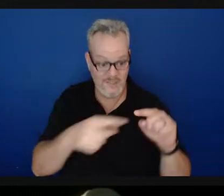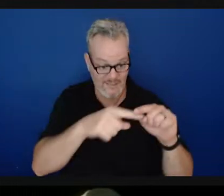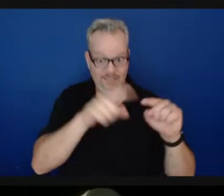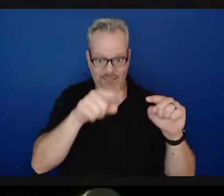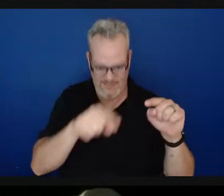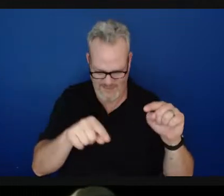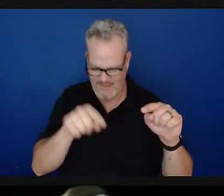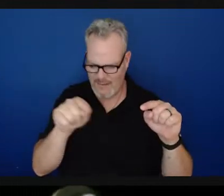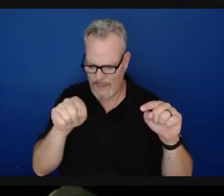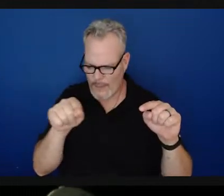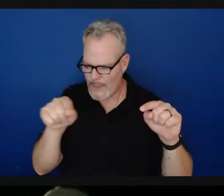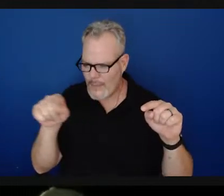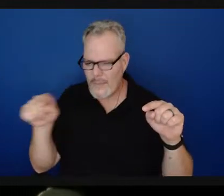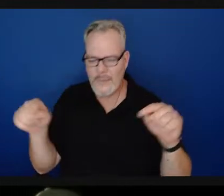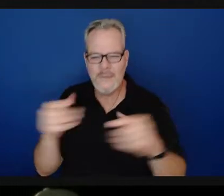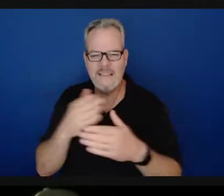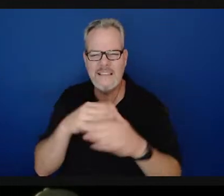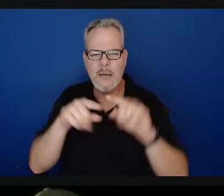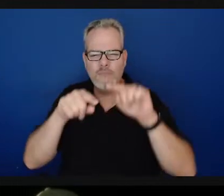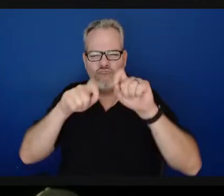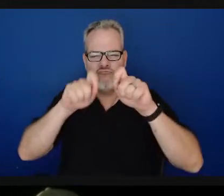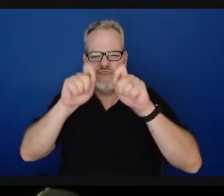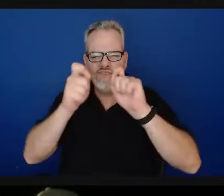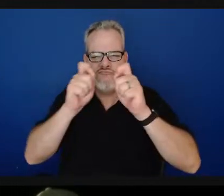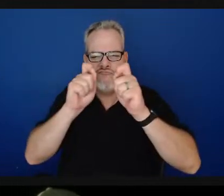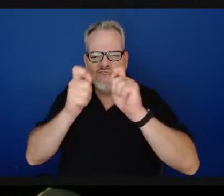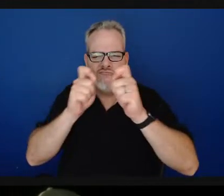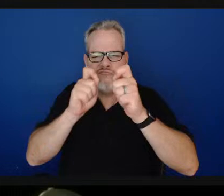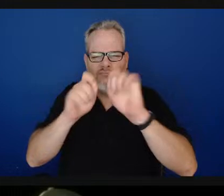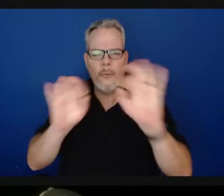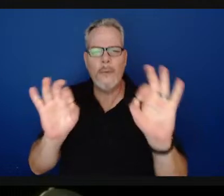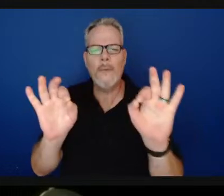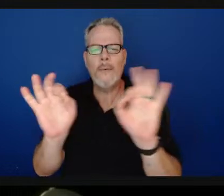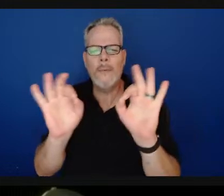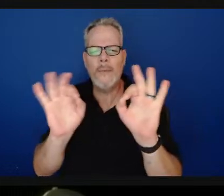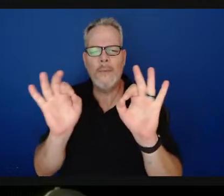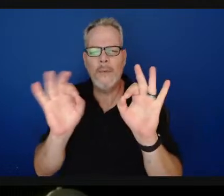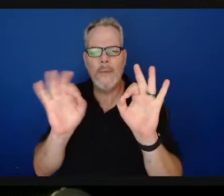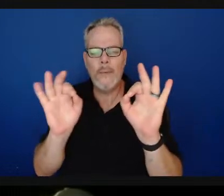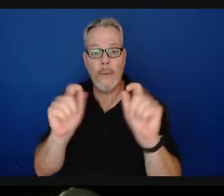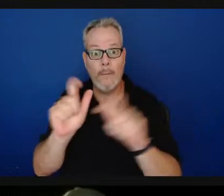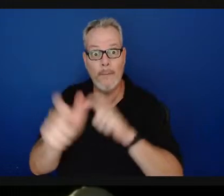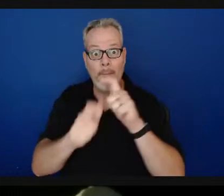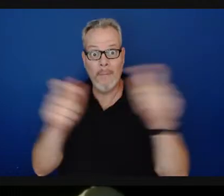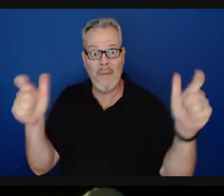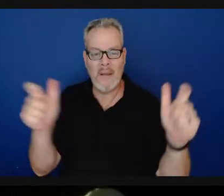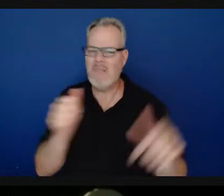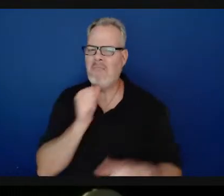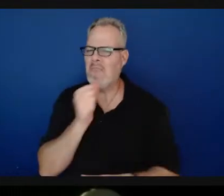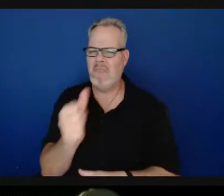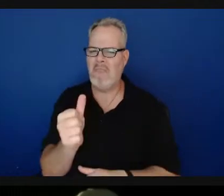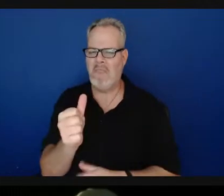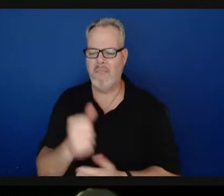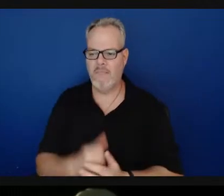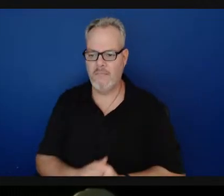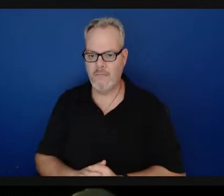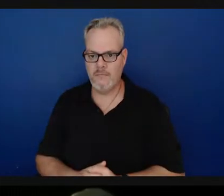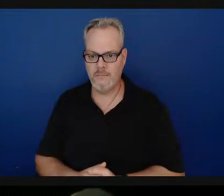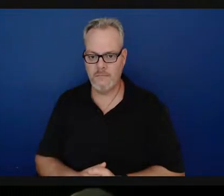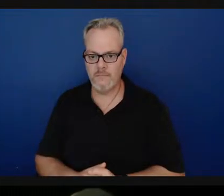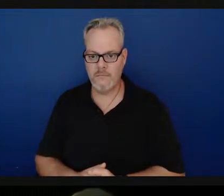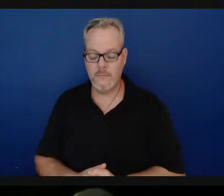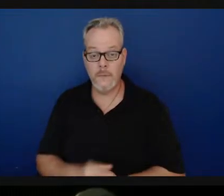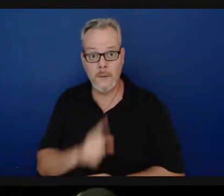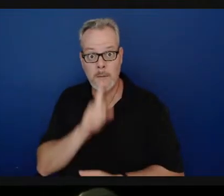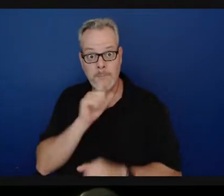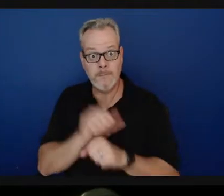minor subtle variations at the rift zone, but there is no major effect occurring in the rift zone as a result of the summit activity. In fact, even